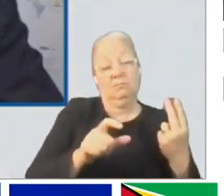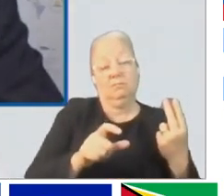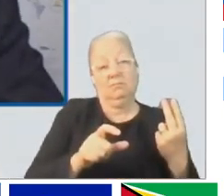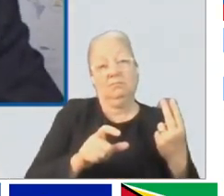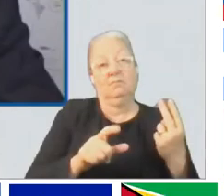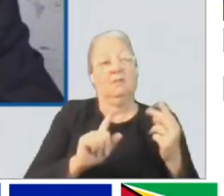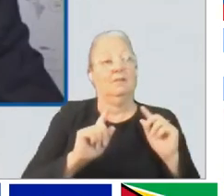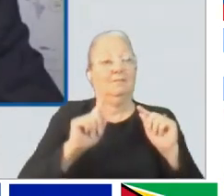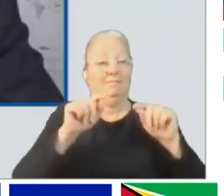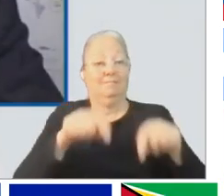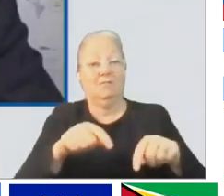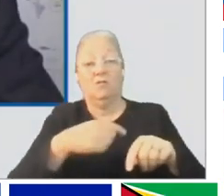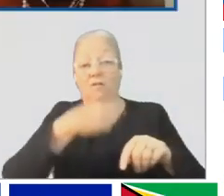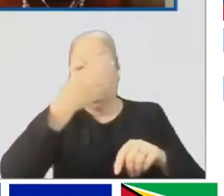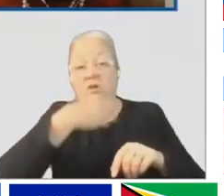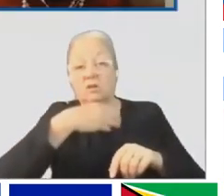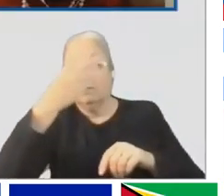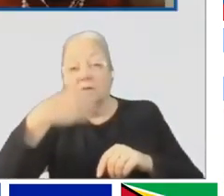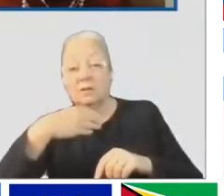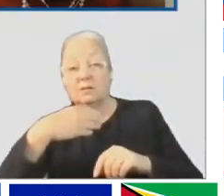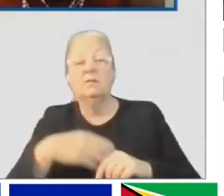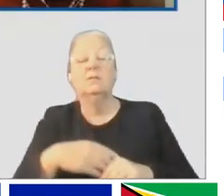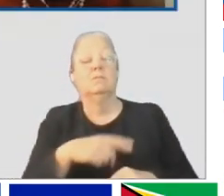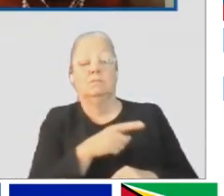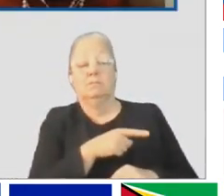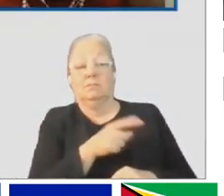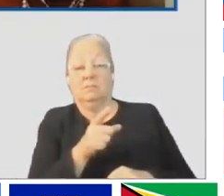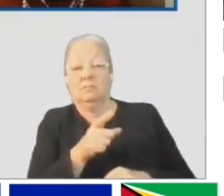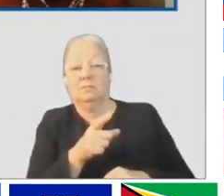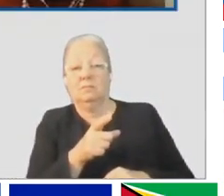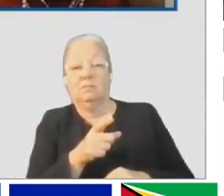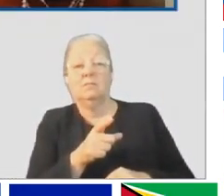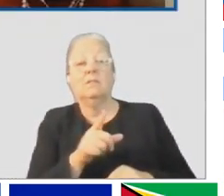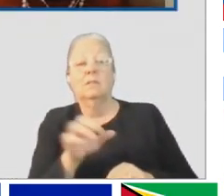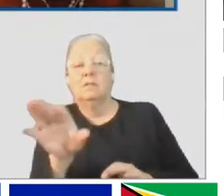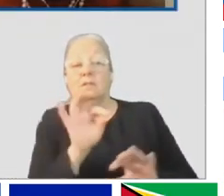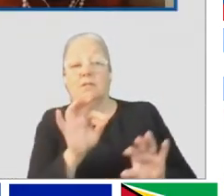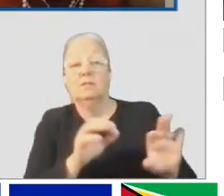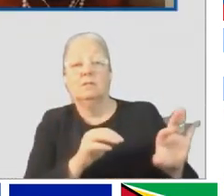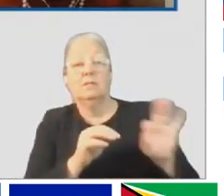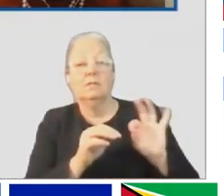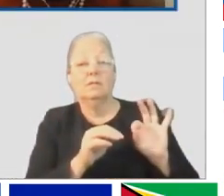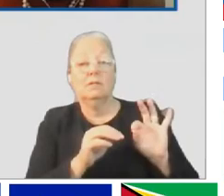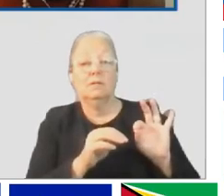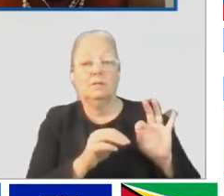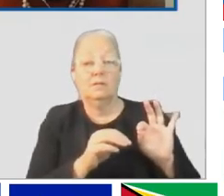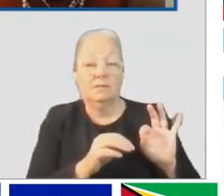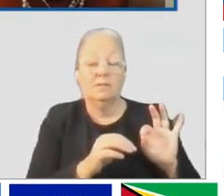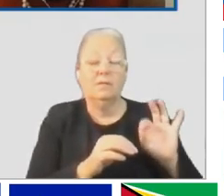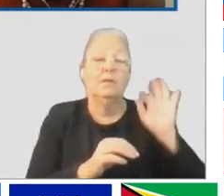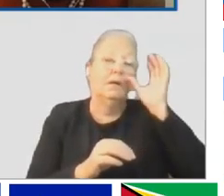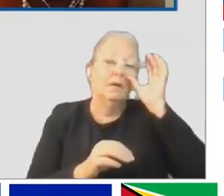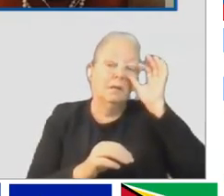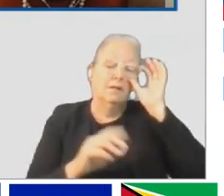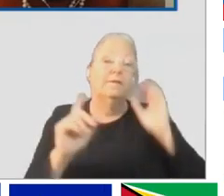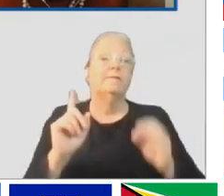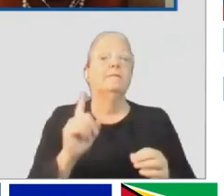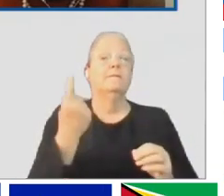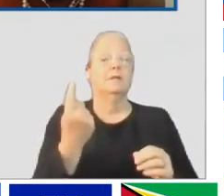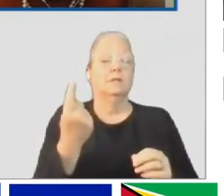We will go to those two delegates we have selected. First up, we will have